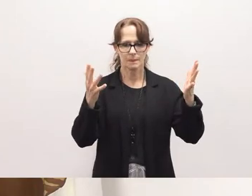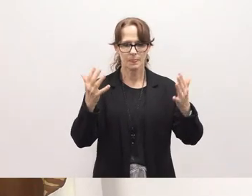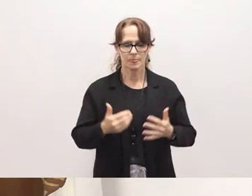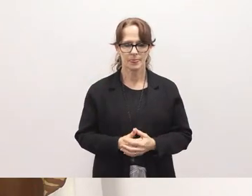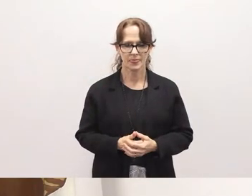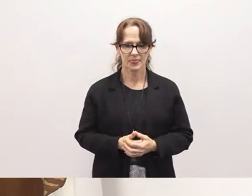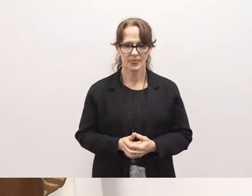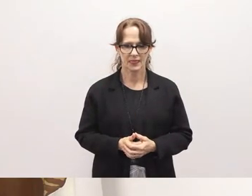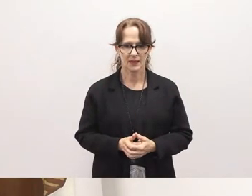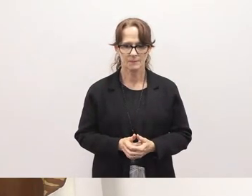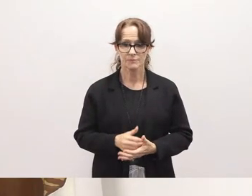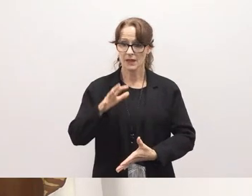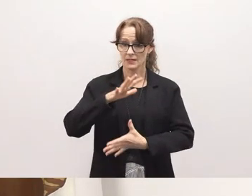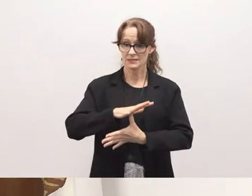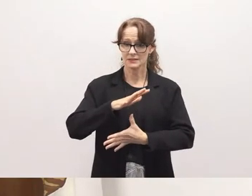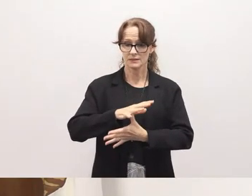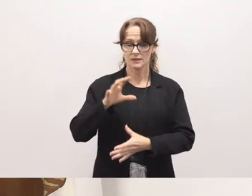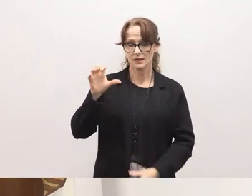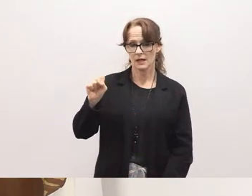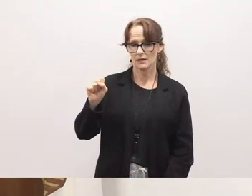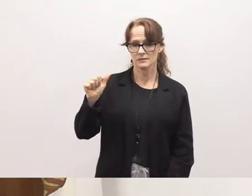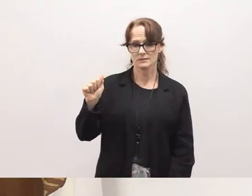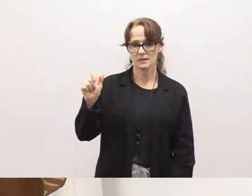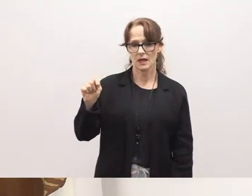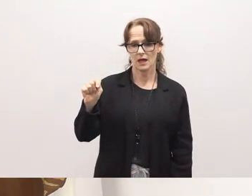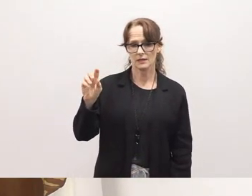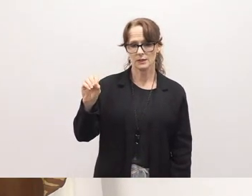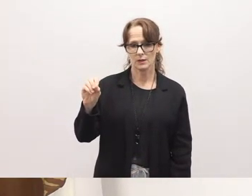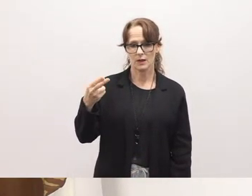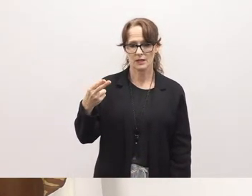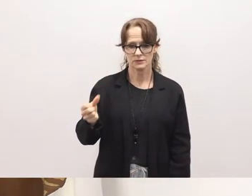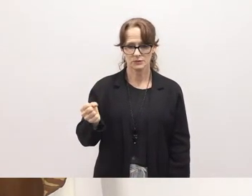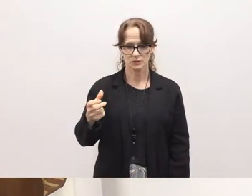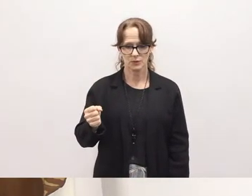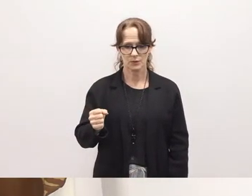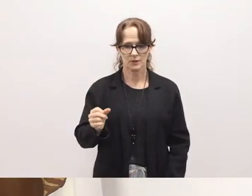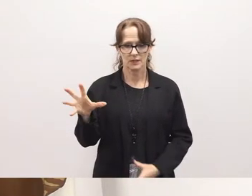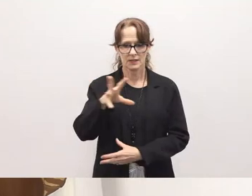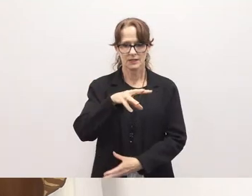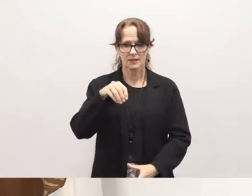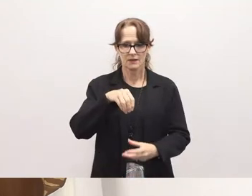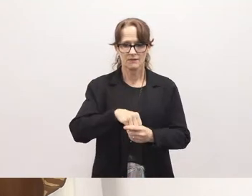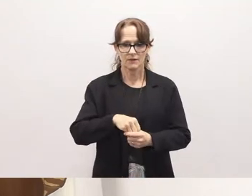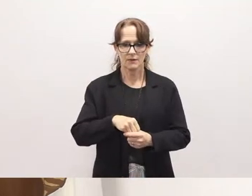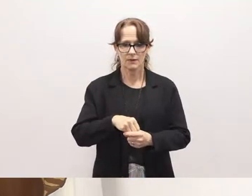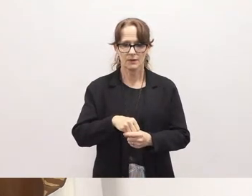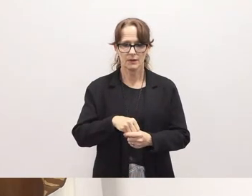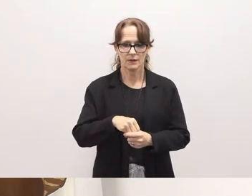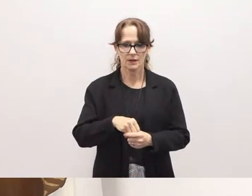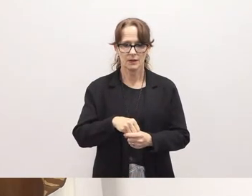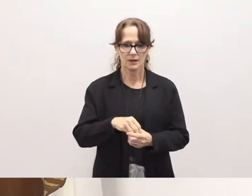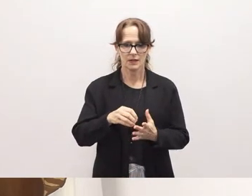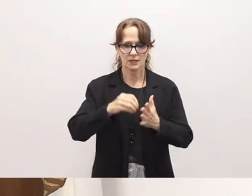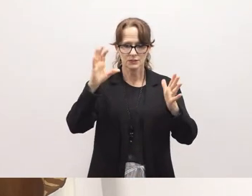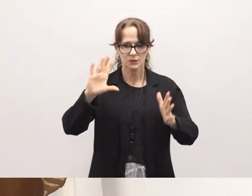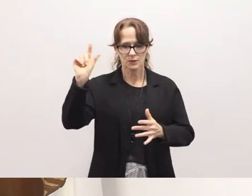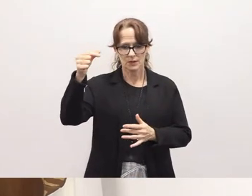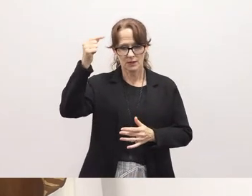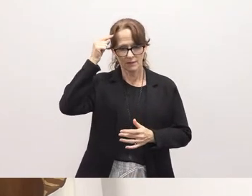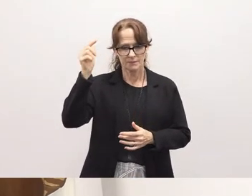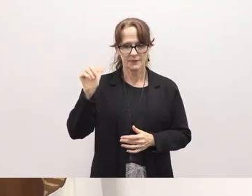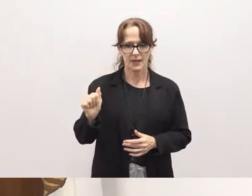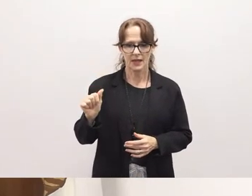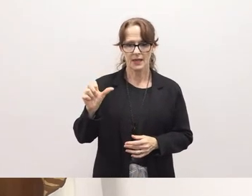Is a senior at Sato High School. He's involved in student government, where he was the